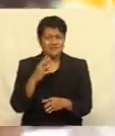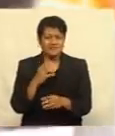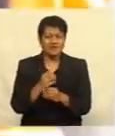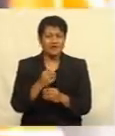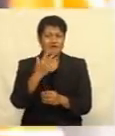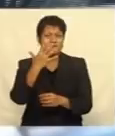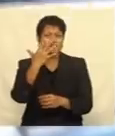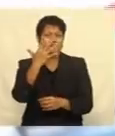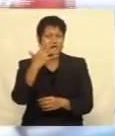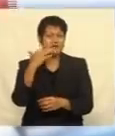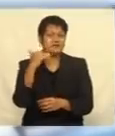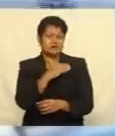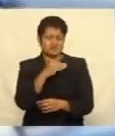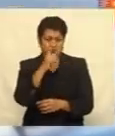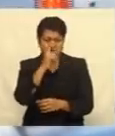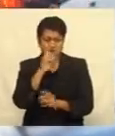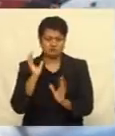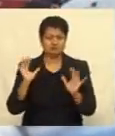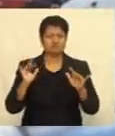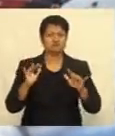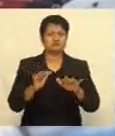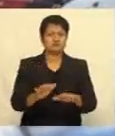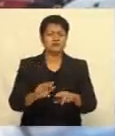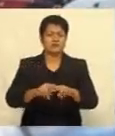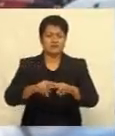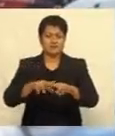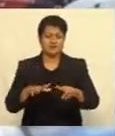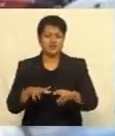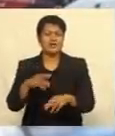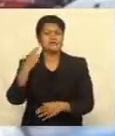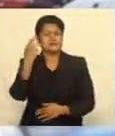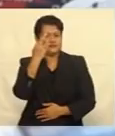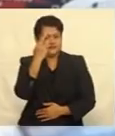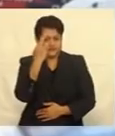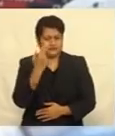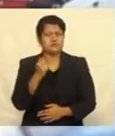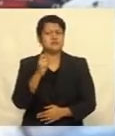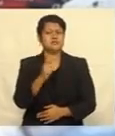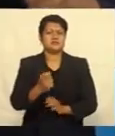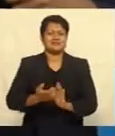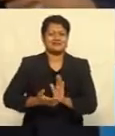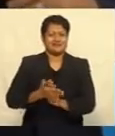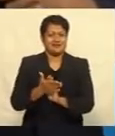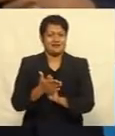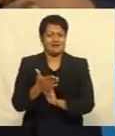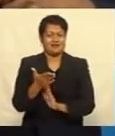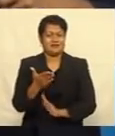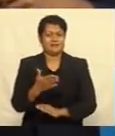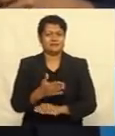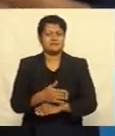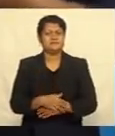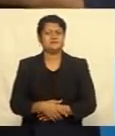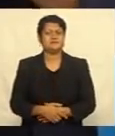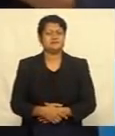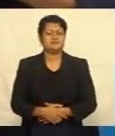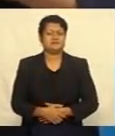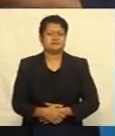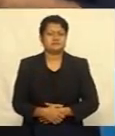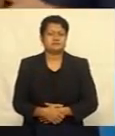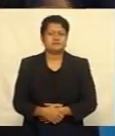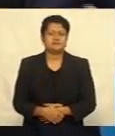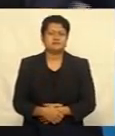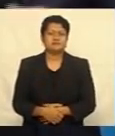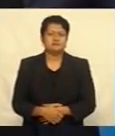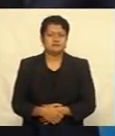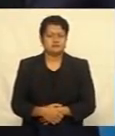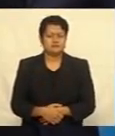attended the funeral, and Dr. Fong says the risk remains high. I expect that a lot more of those people that were in the funeral will